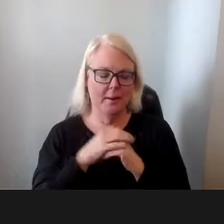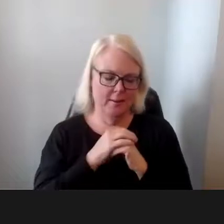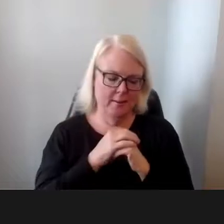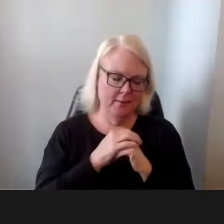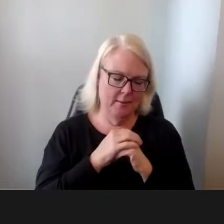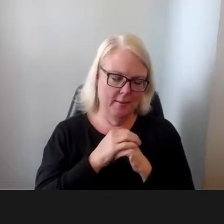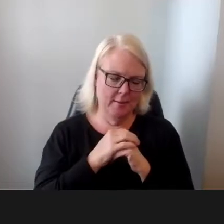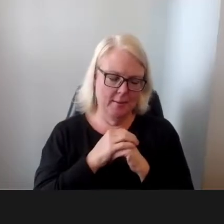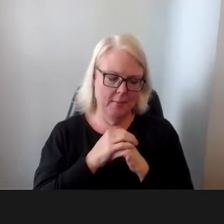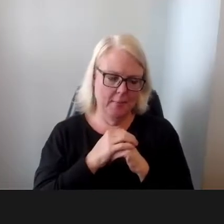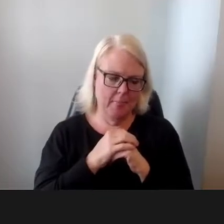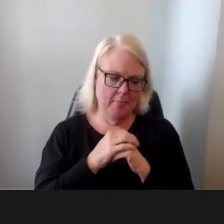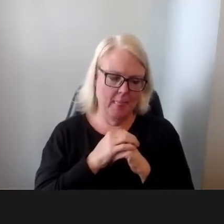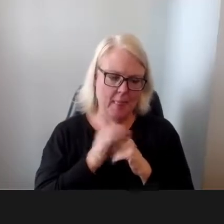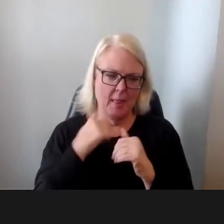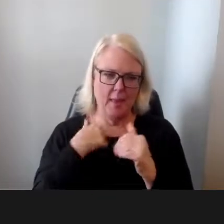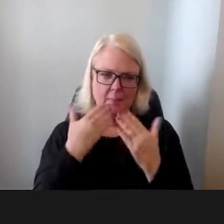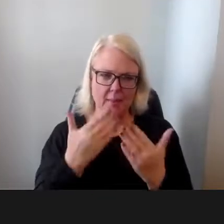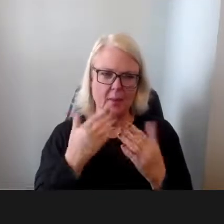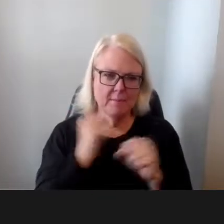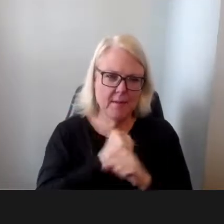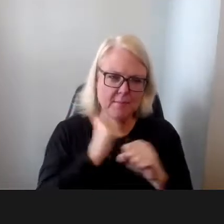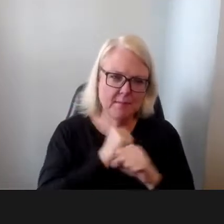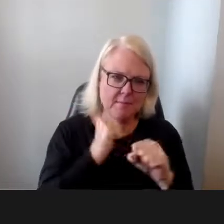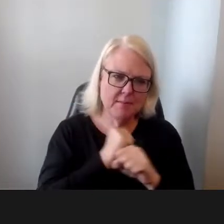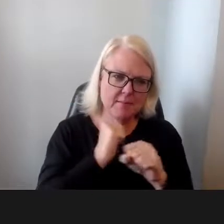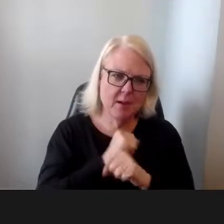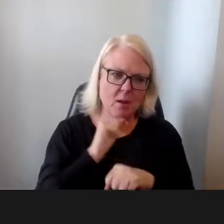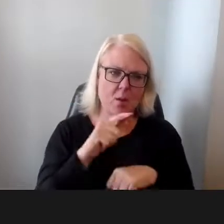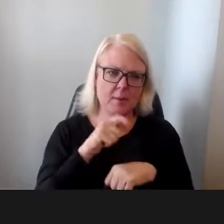And so I am in there fighting all the time.